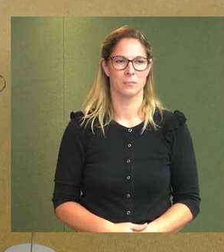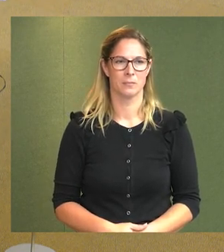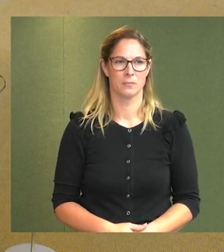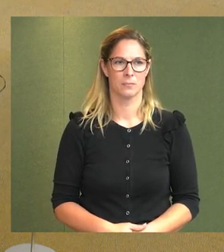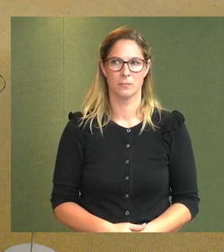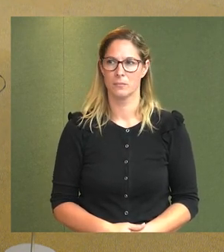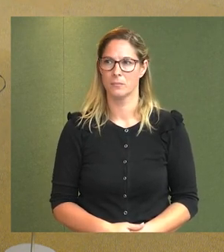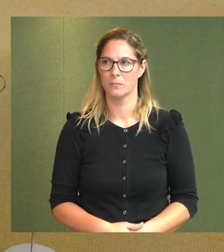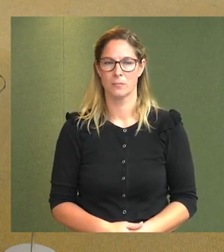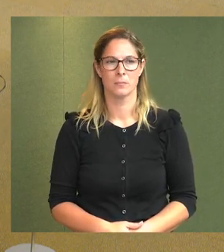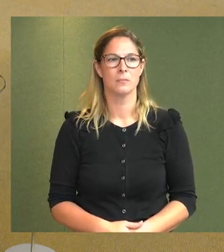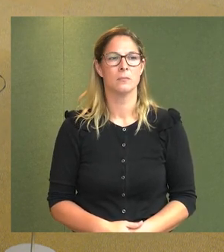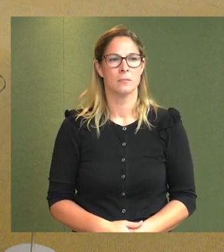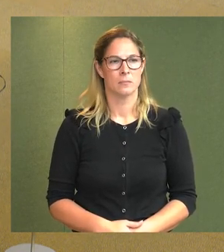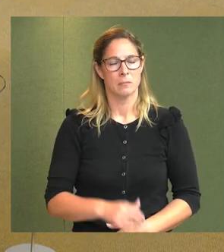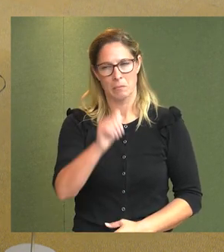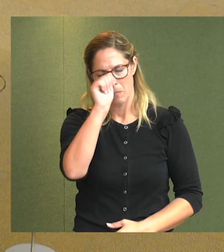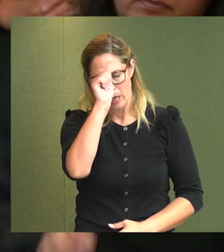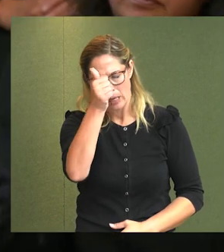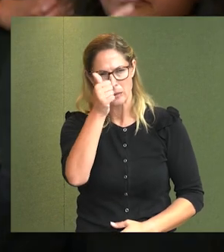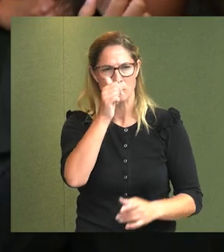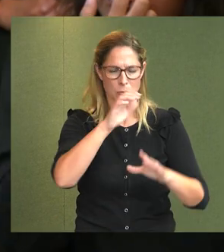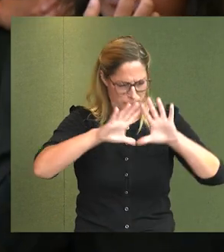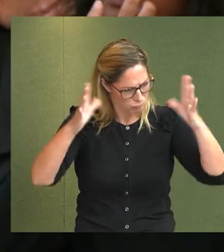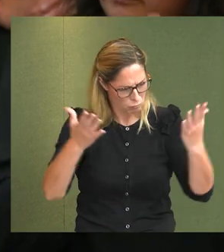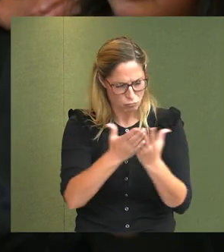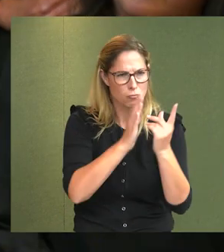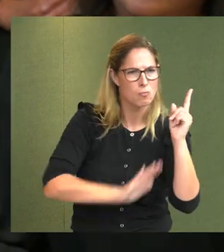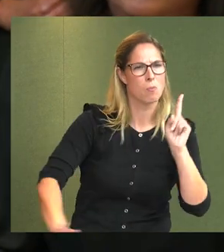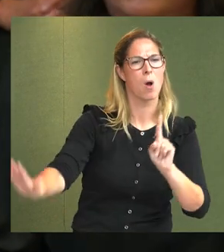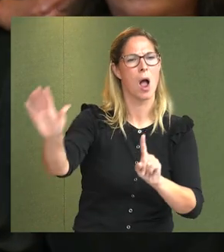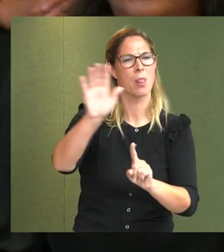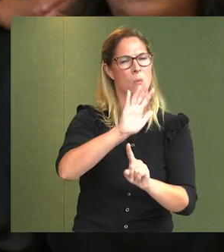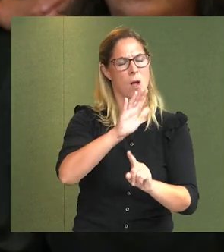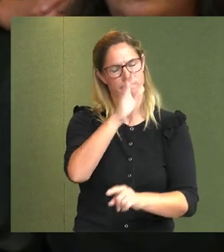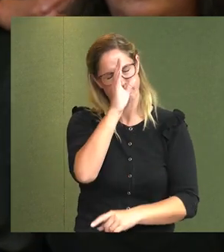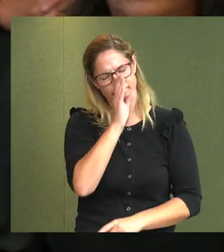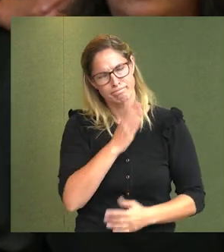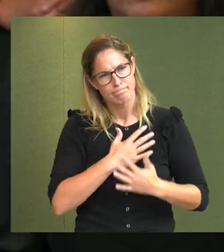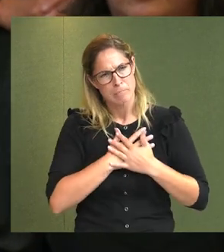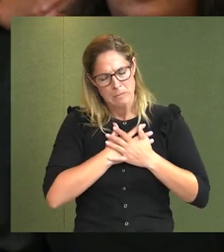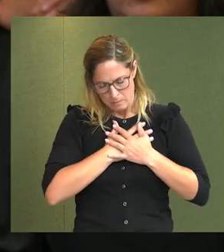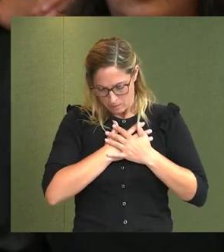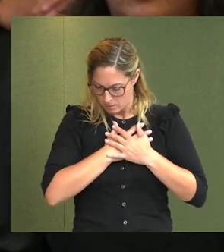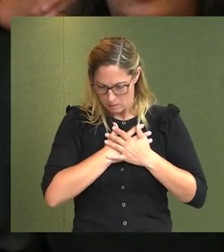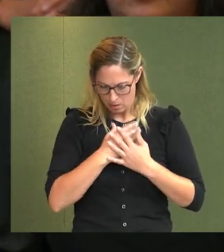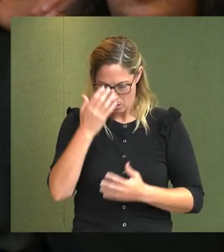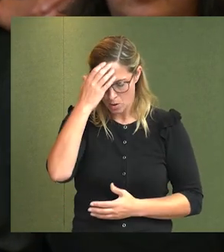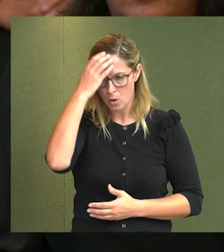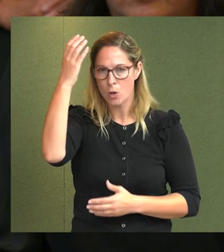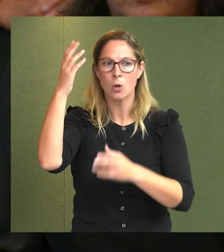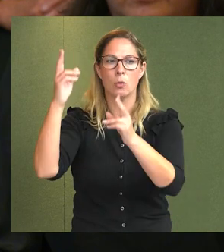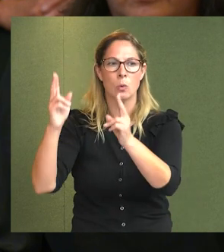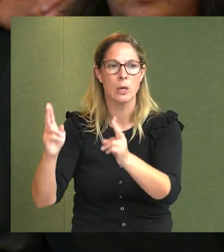Millions of us across the world are saddened at the news of the death of Her Majesty Queen Elizabeth. It is the end of